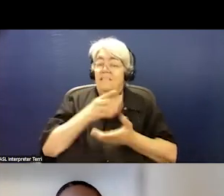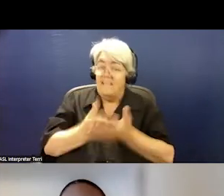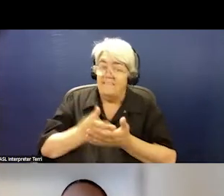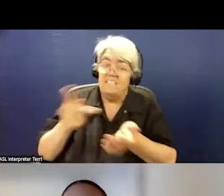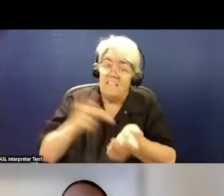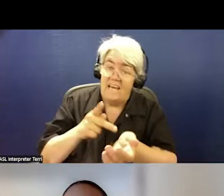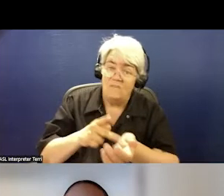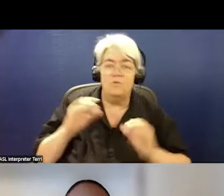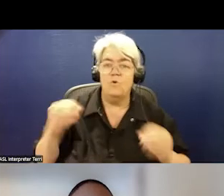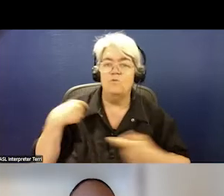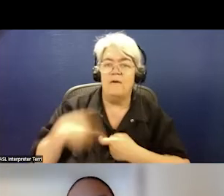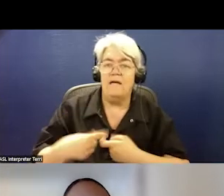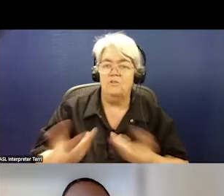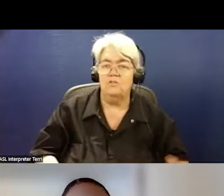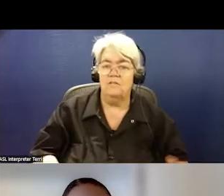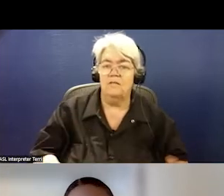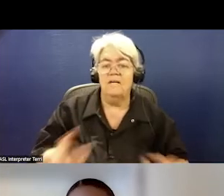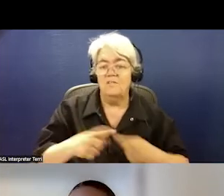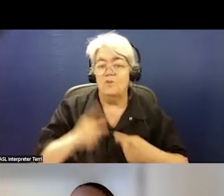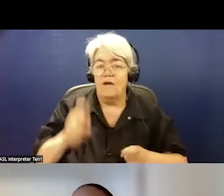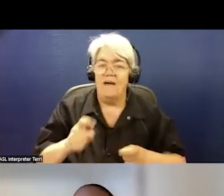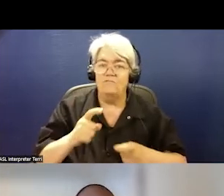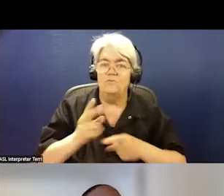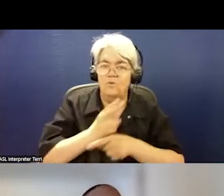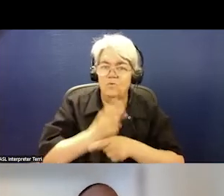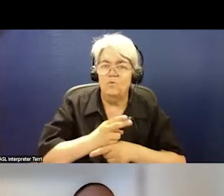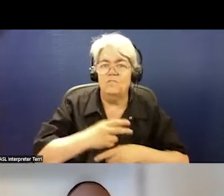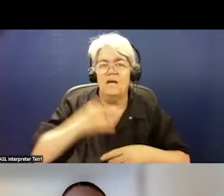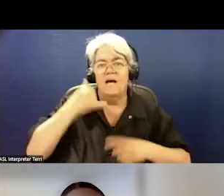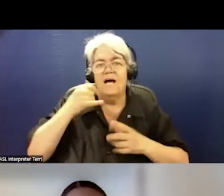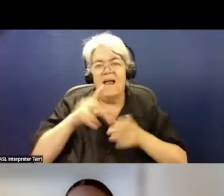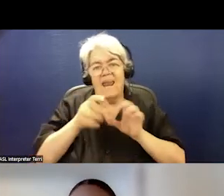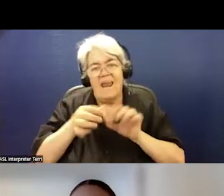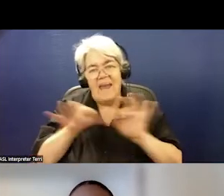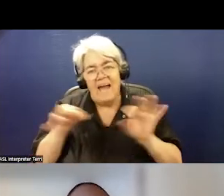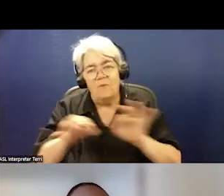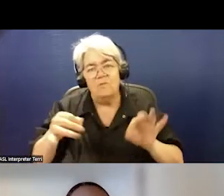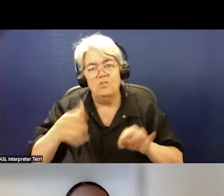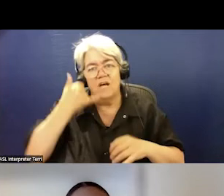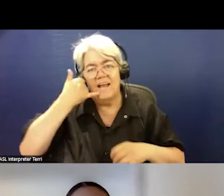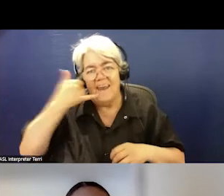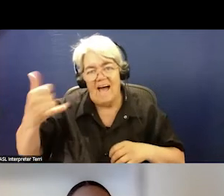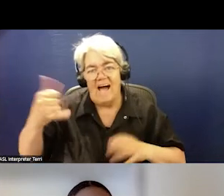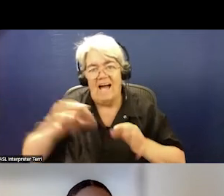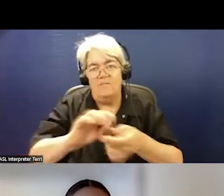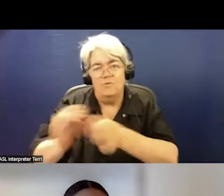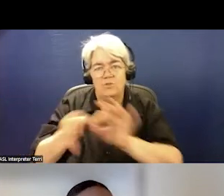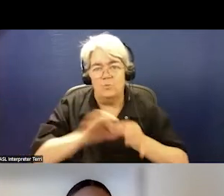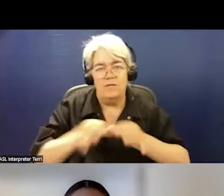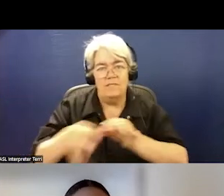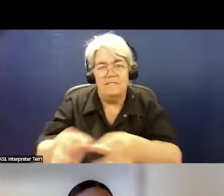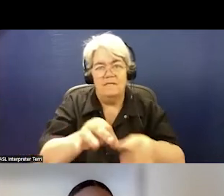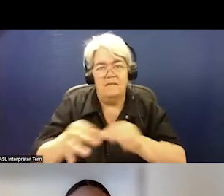cares. So having to use a language line and feeling very impersonal with their psychiatric help